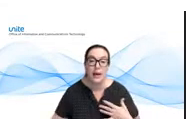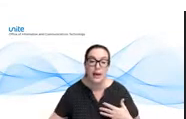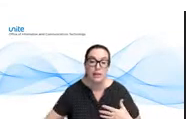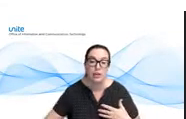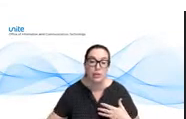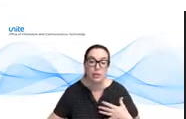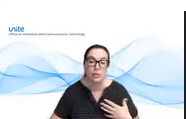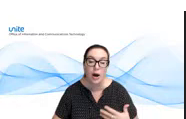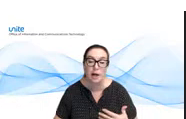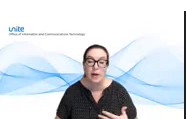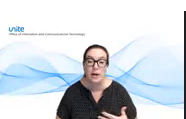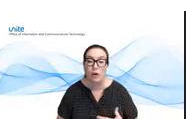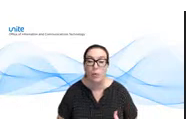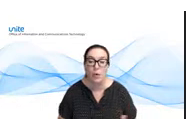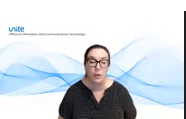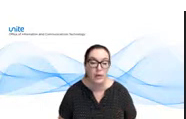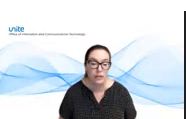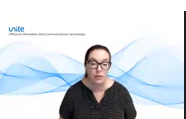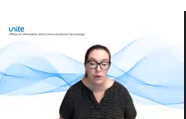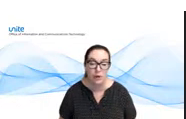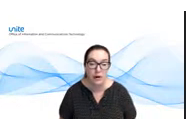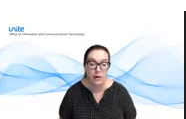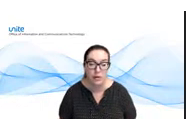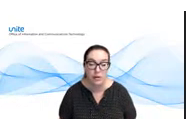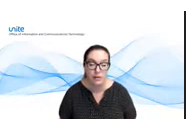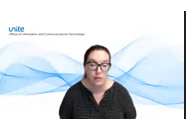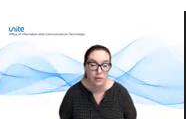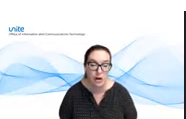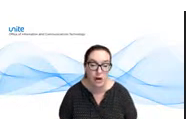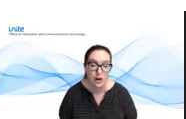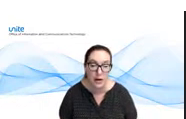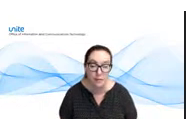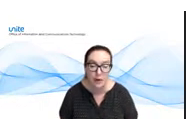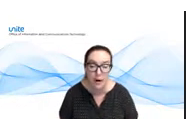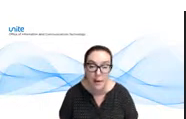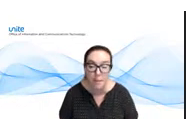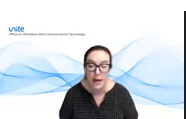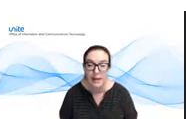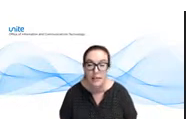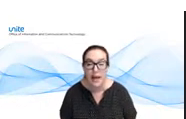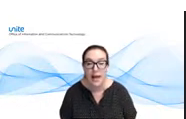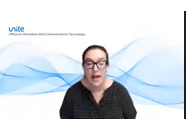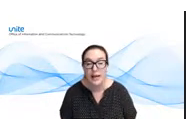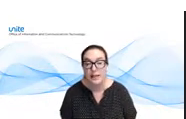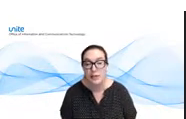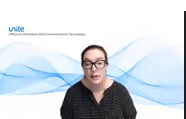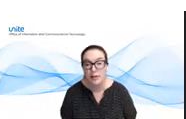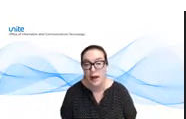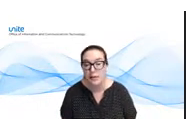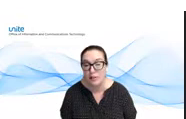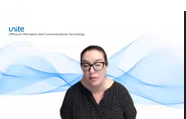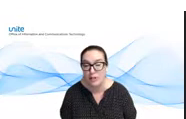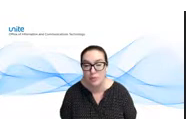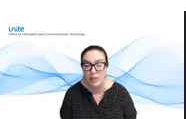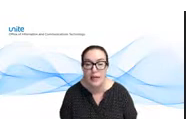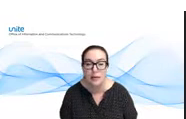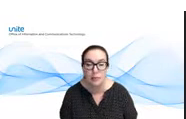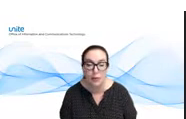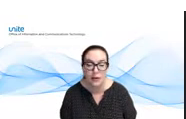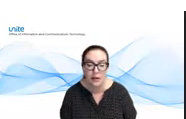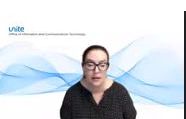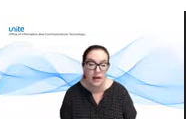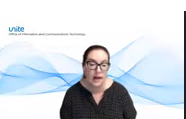that gateway into describing what we do, the UN, our services, our impact. And so as such,